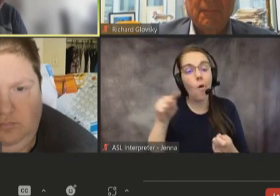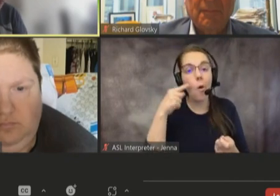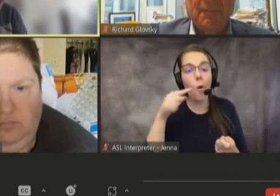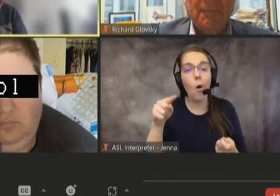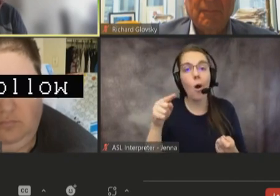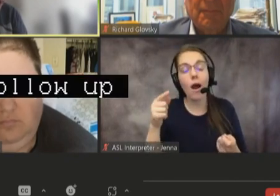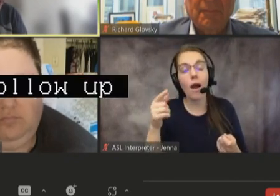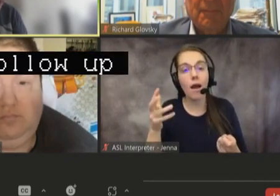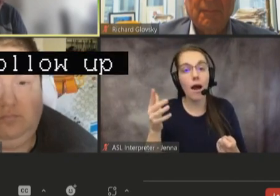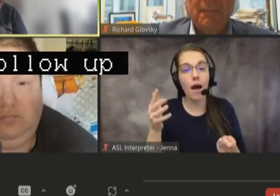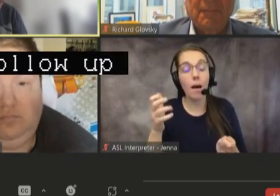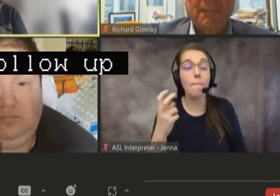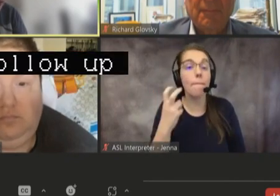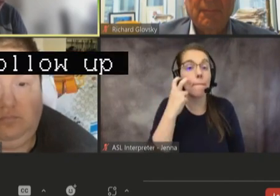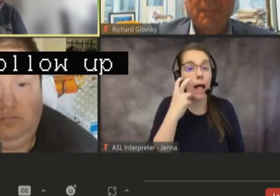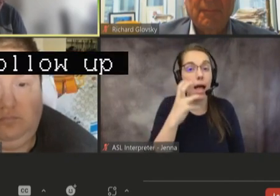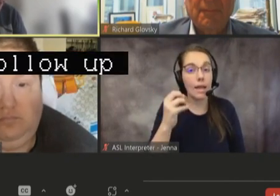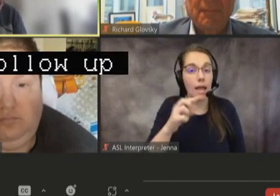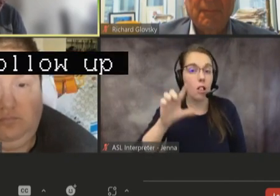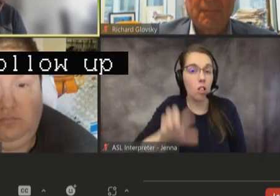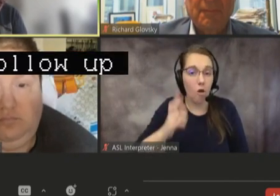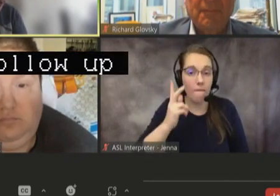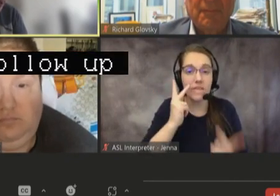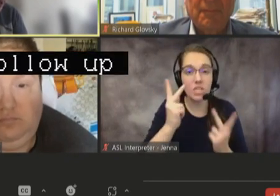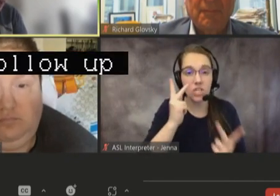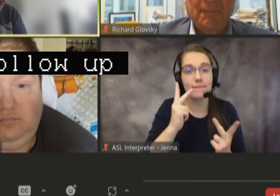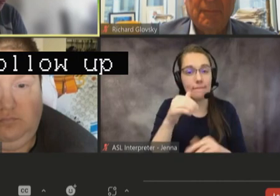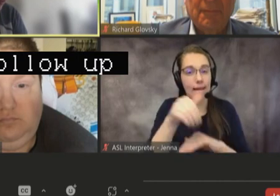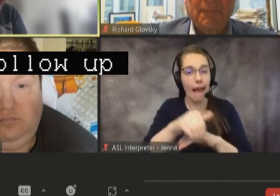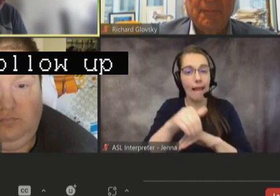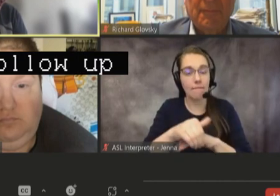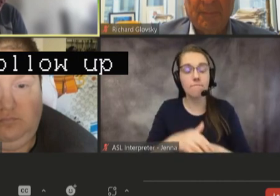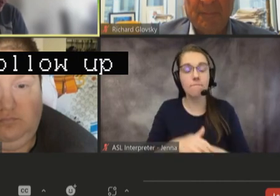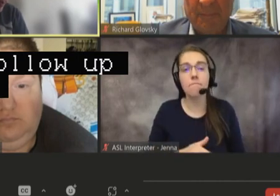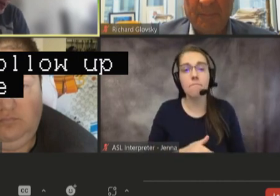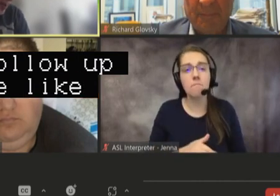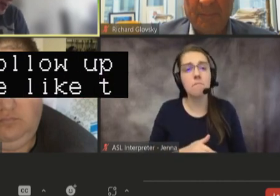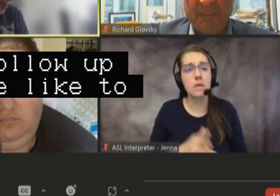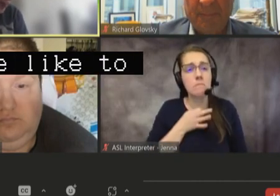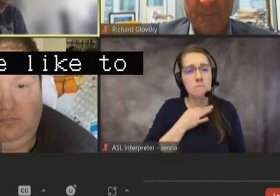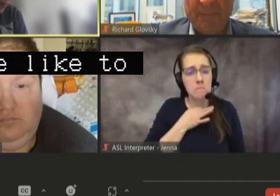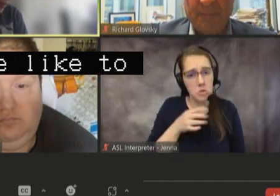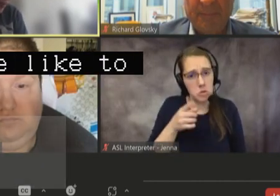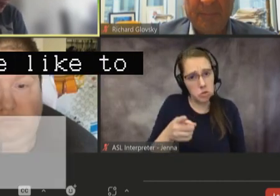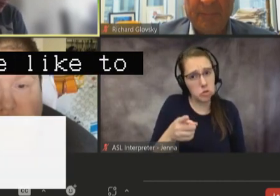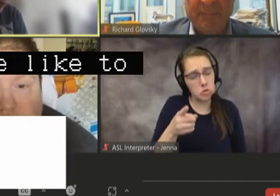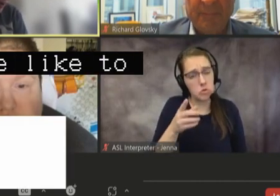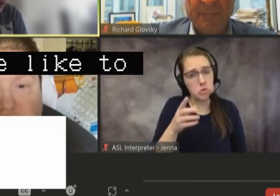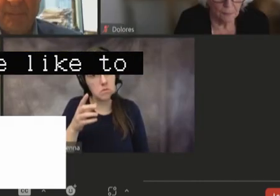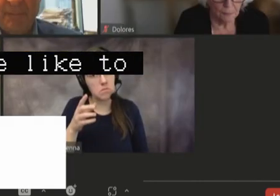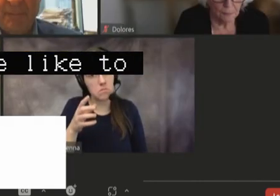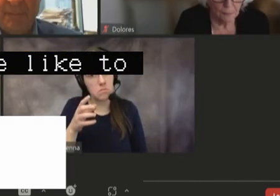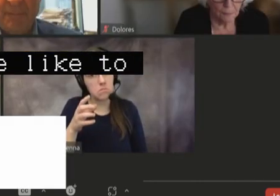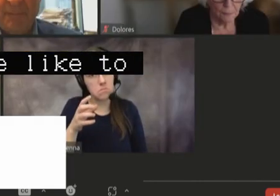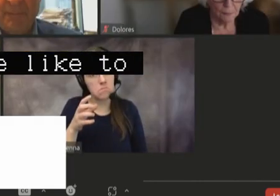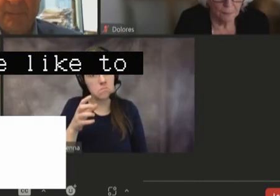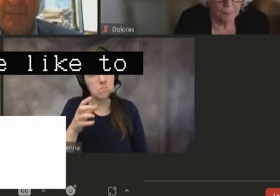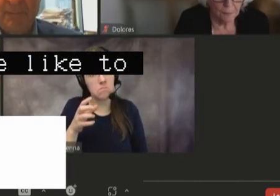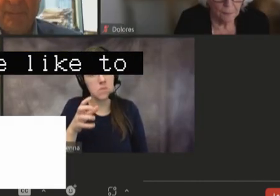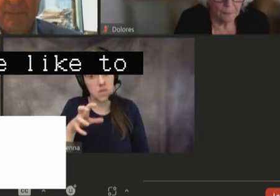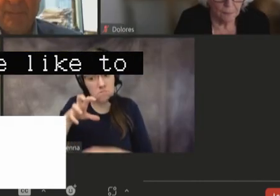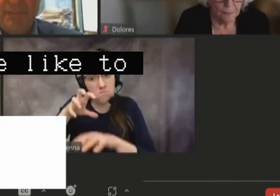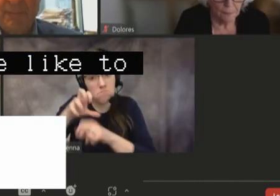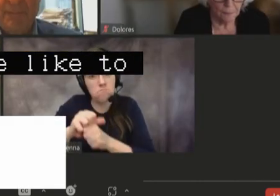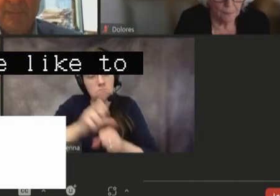the blind and low vision night, do you set aside, is there a particular areas